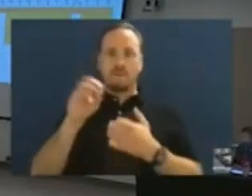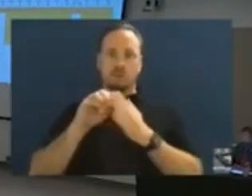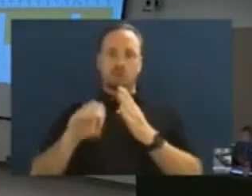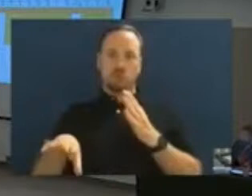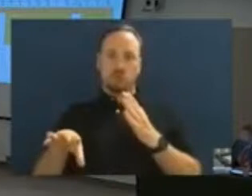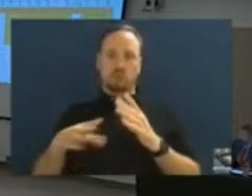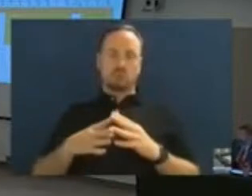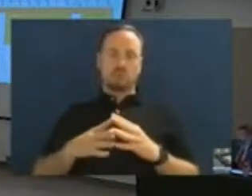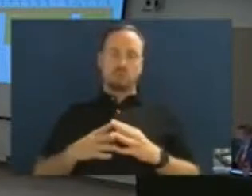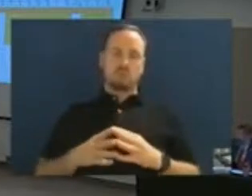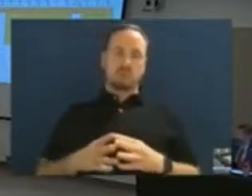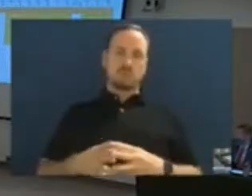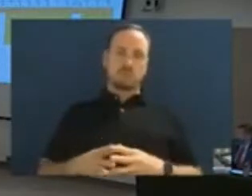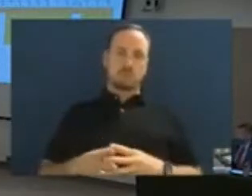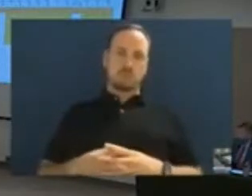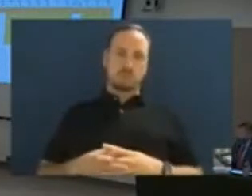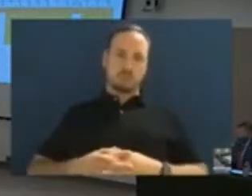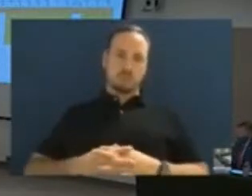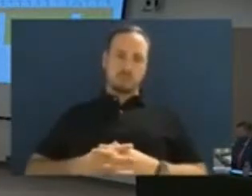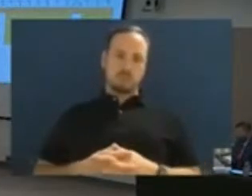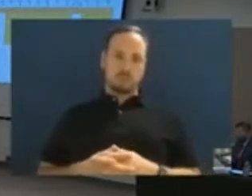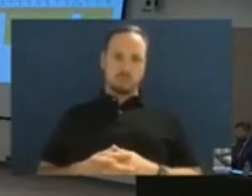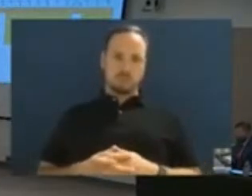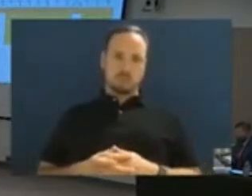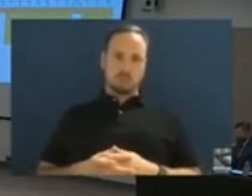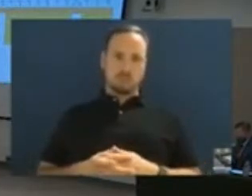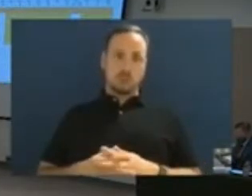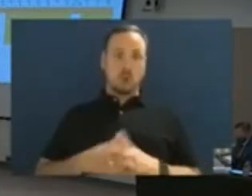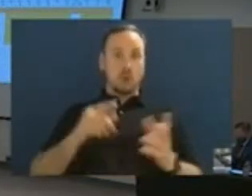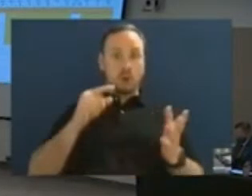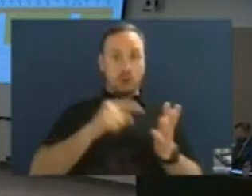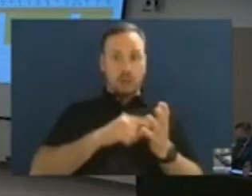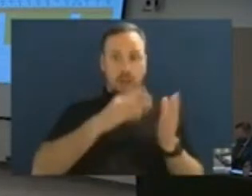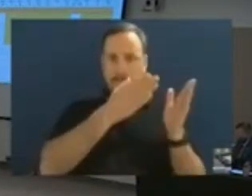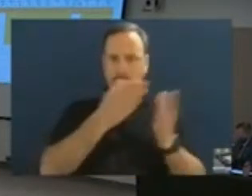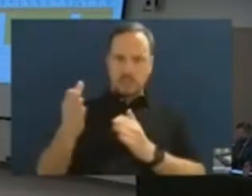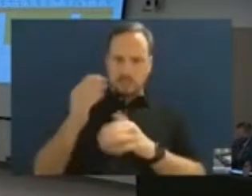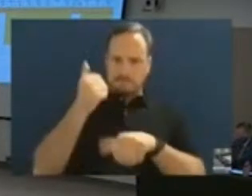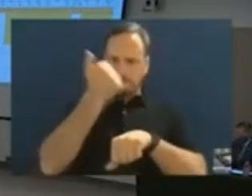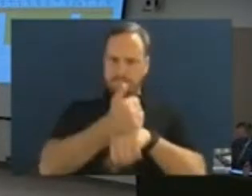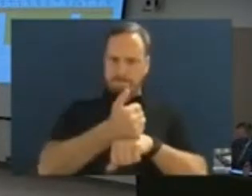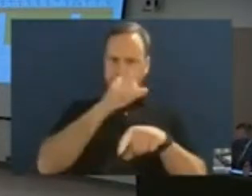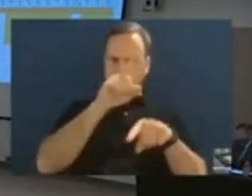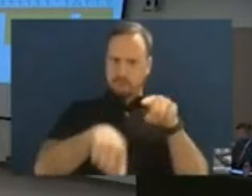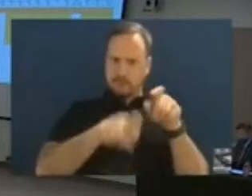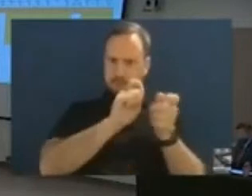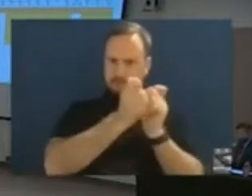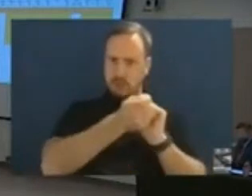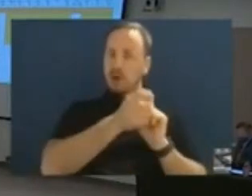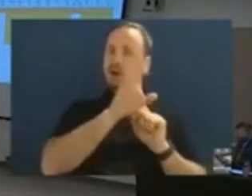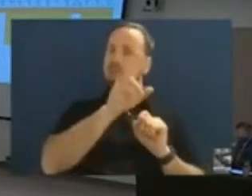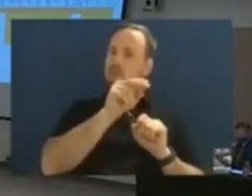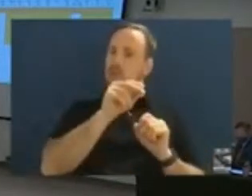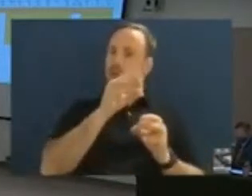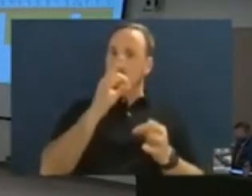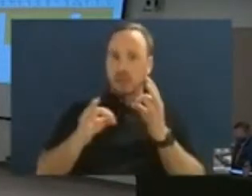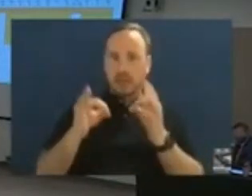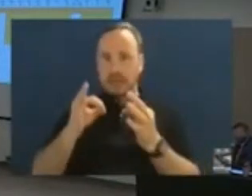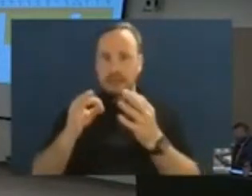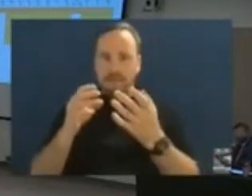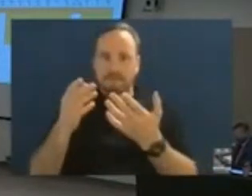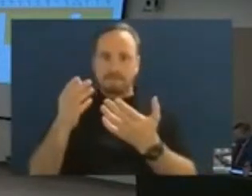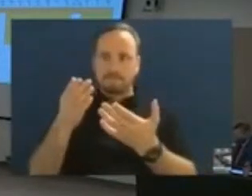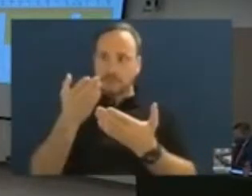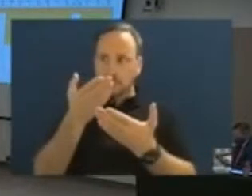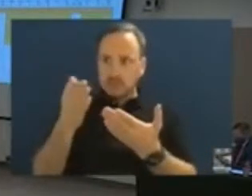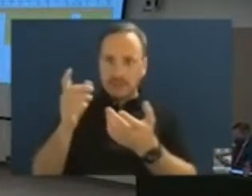that is inviolate. It will change if conditions change. I hope that they